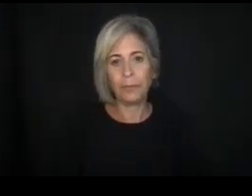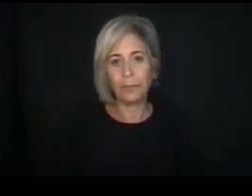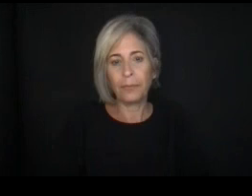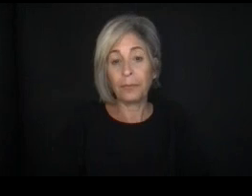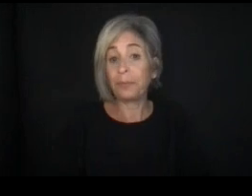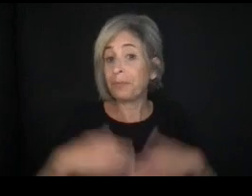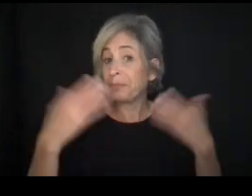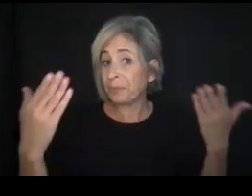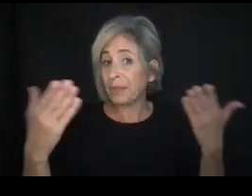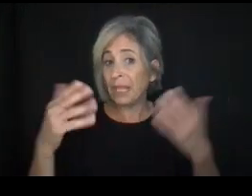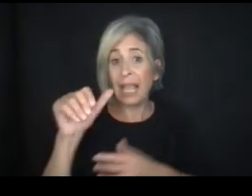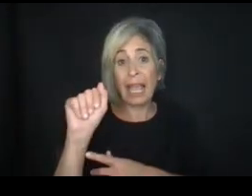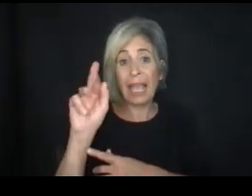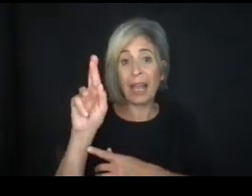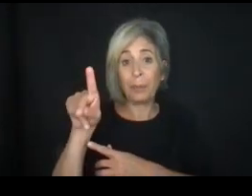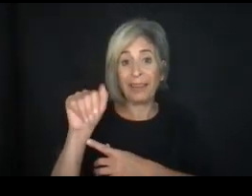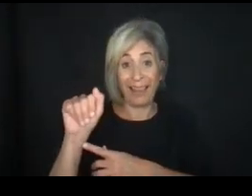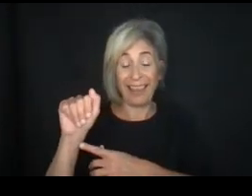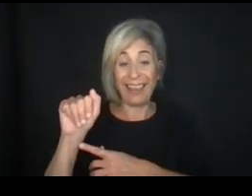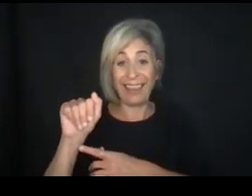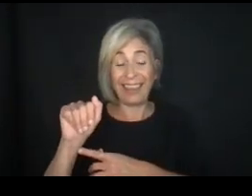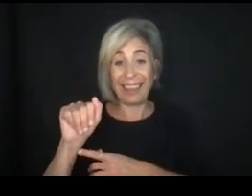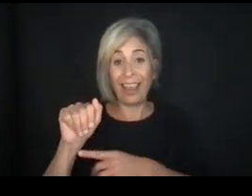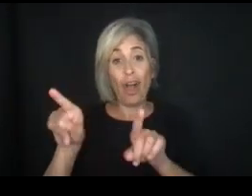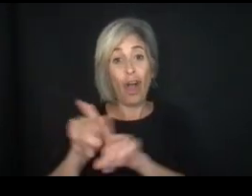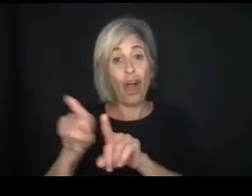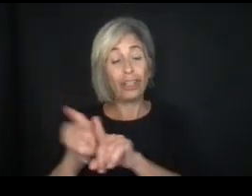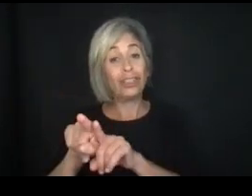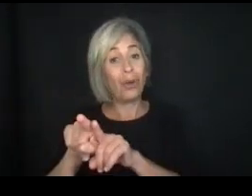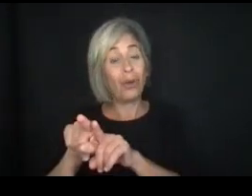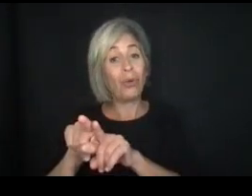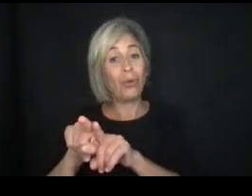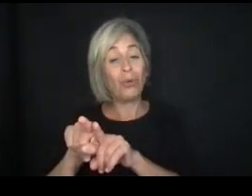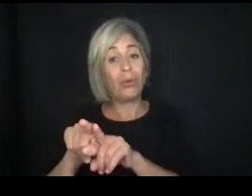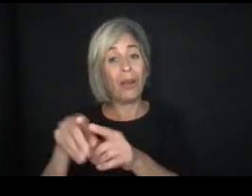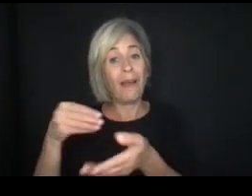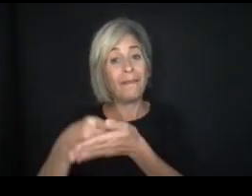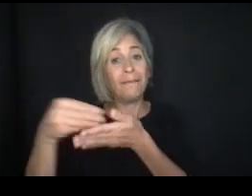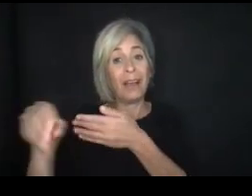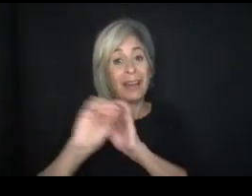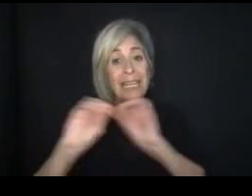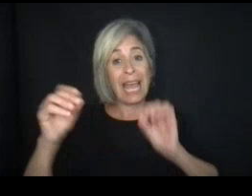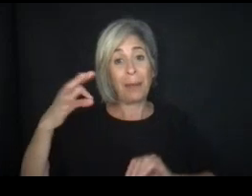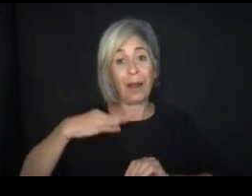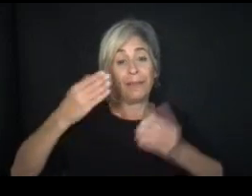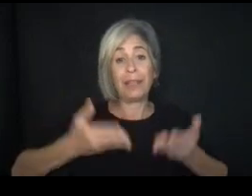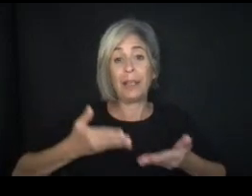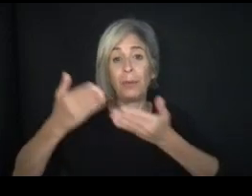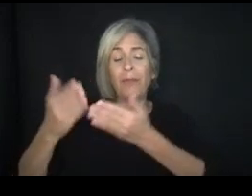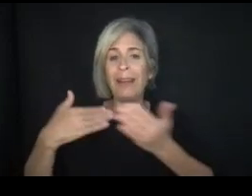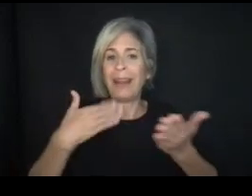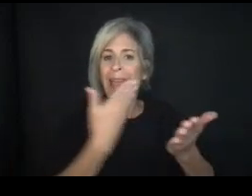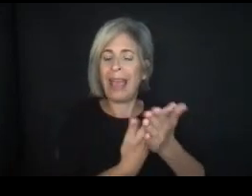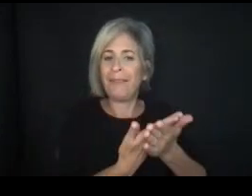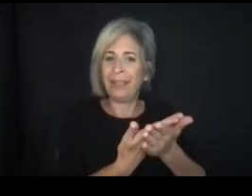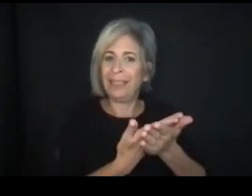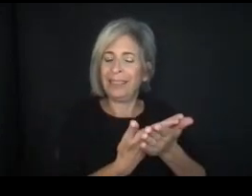So ARPA recipients may also fund nonprofits to provide